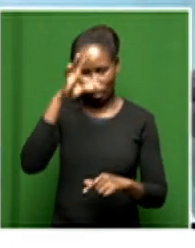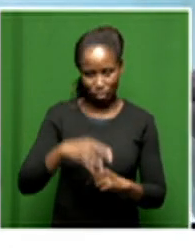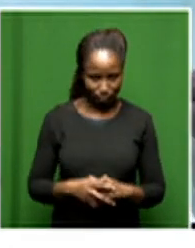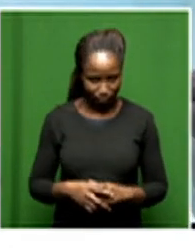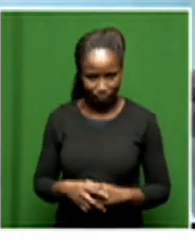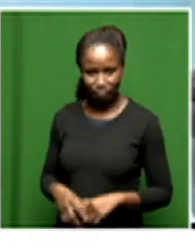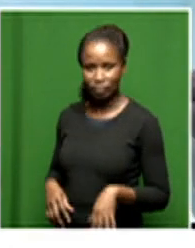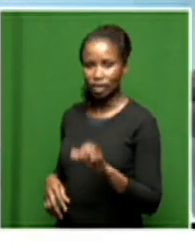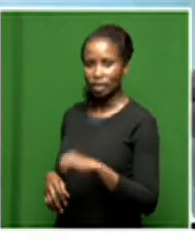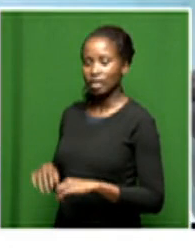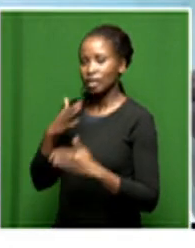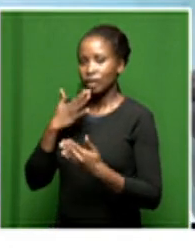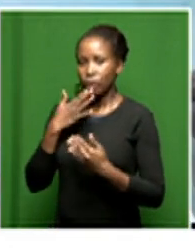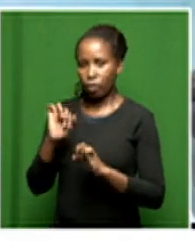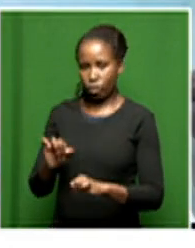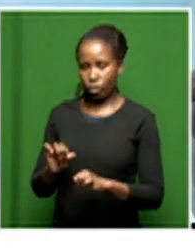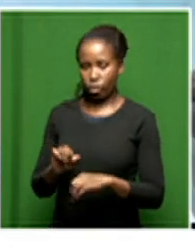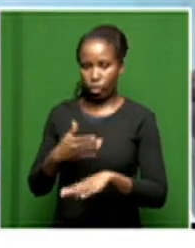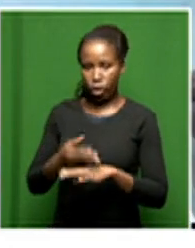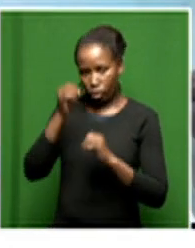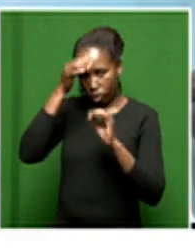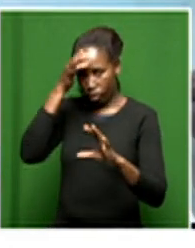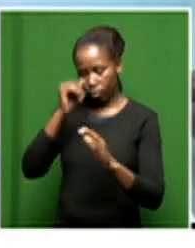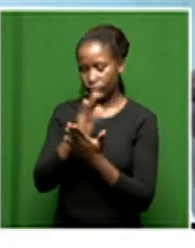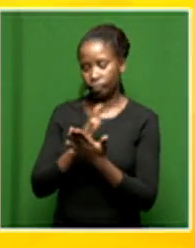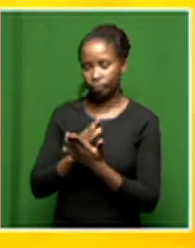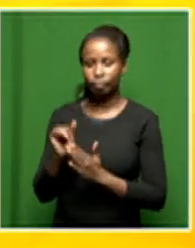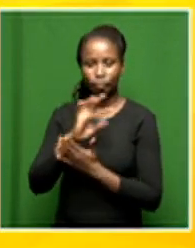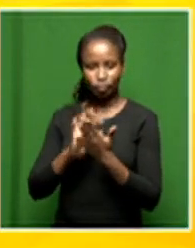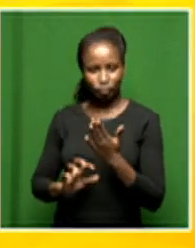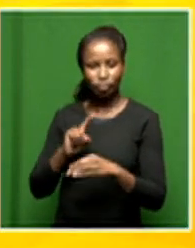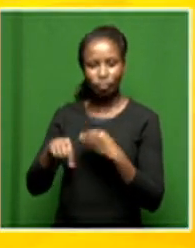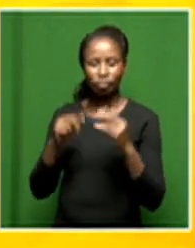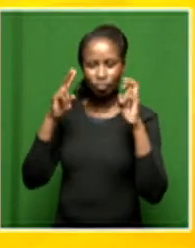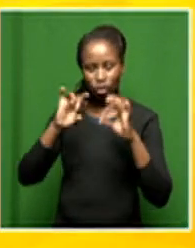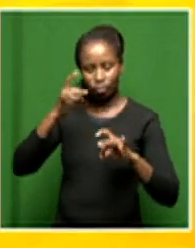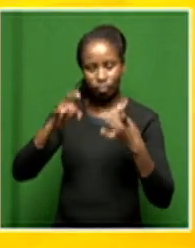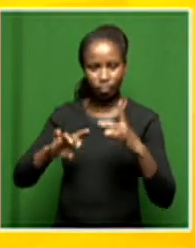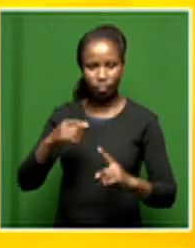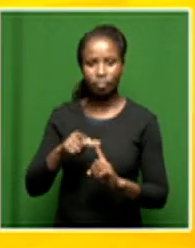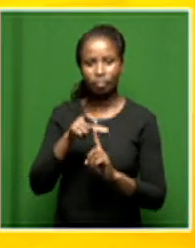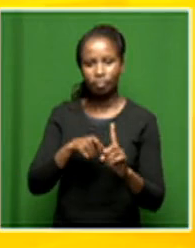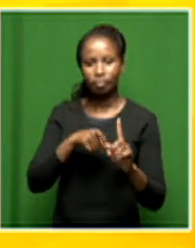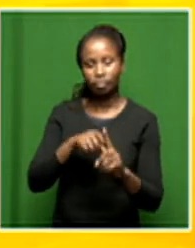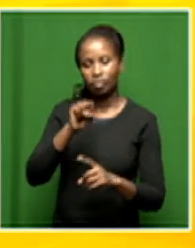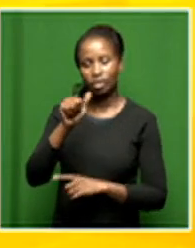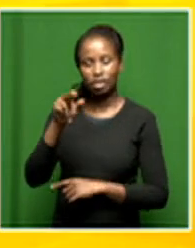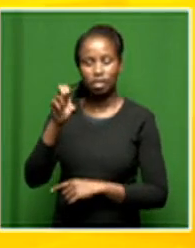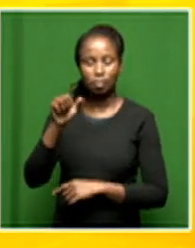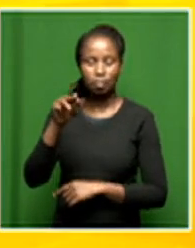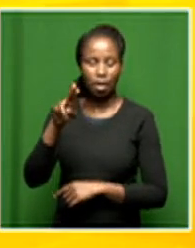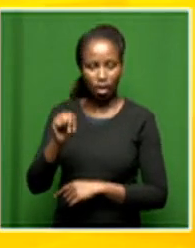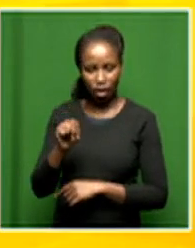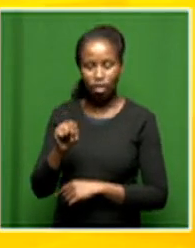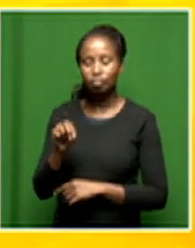there, Wayne Sussman, and thanks so much for your expert analysis on all of this. Elections analyst Wayne Sussman speaking to us, helping us unpack